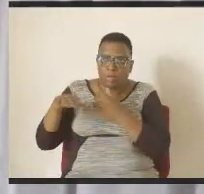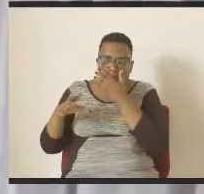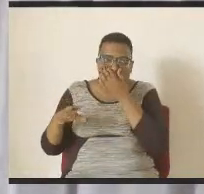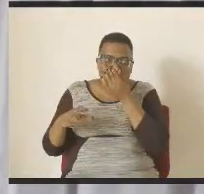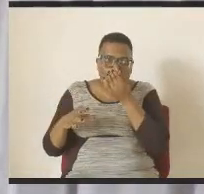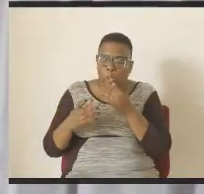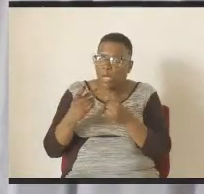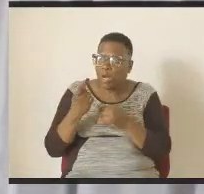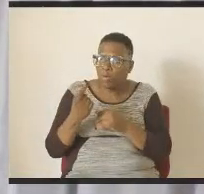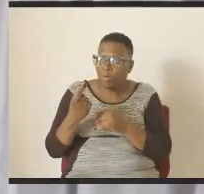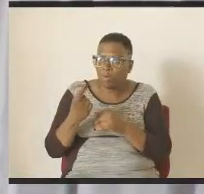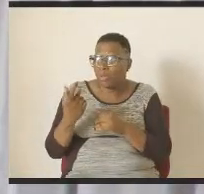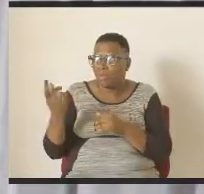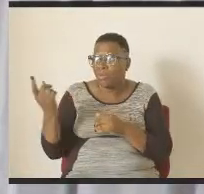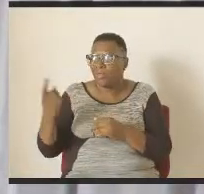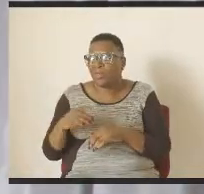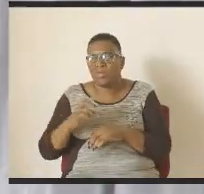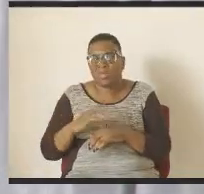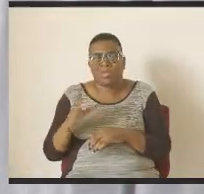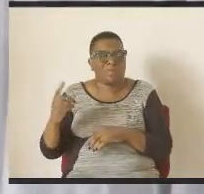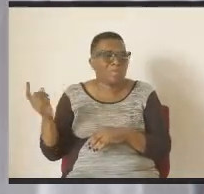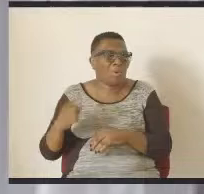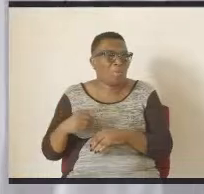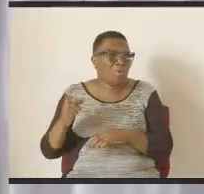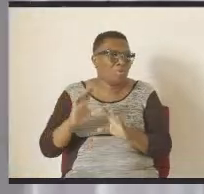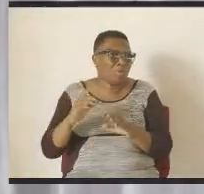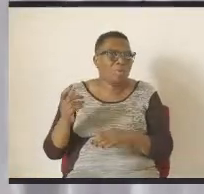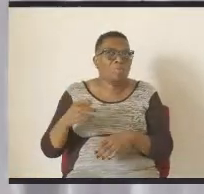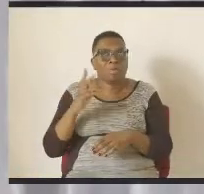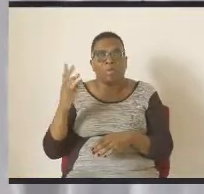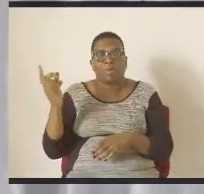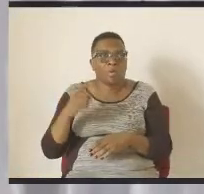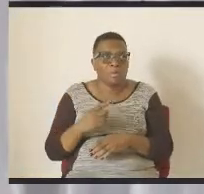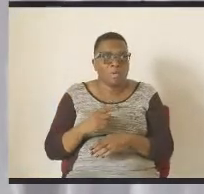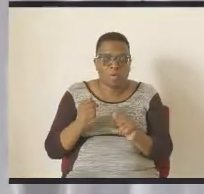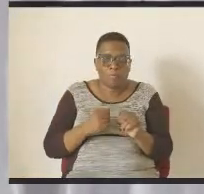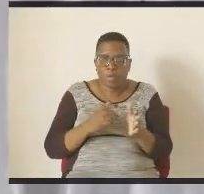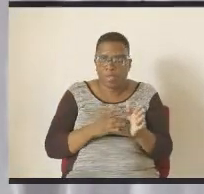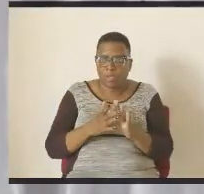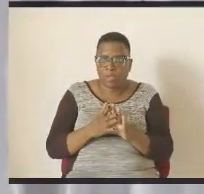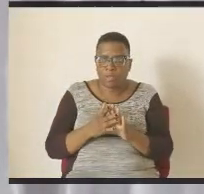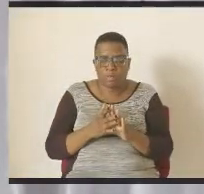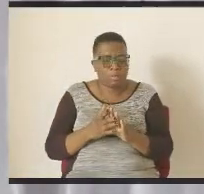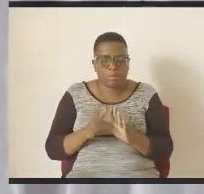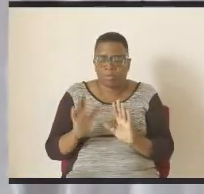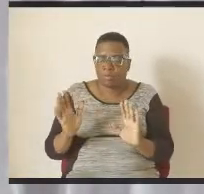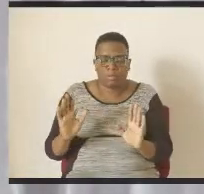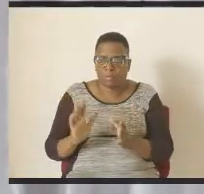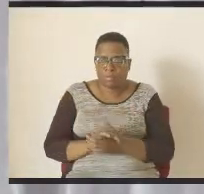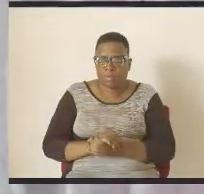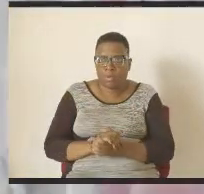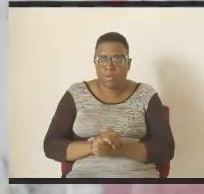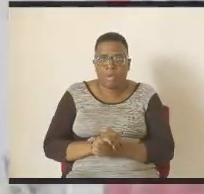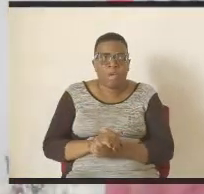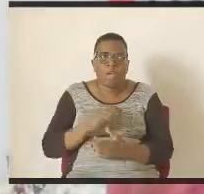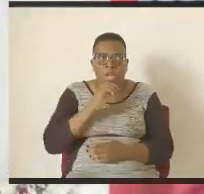this out of a routine in following Jesus, then certainly we're going to get used